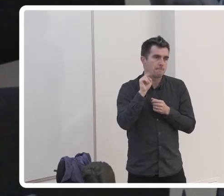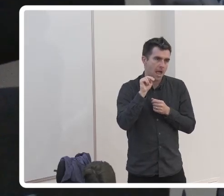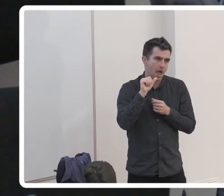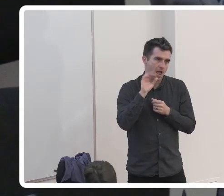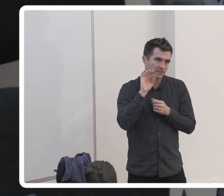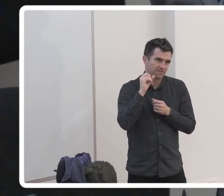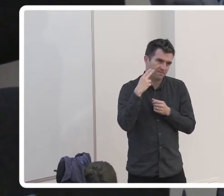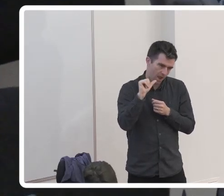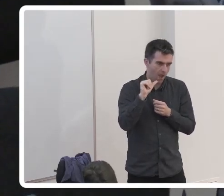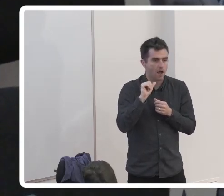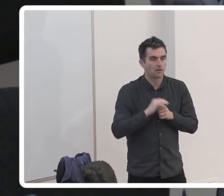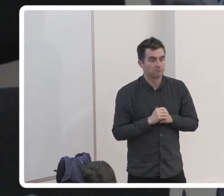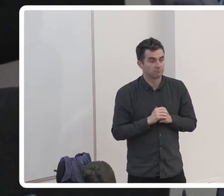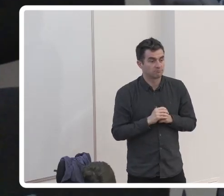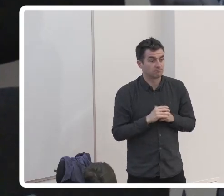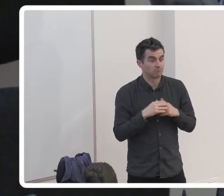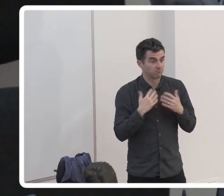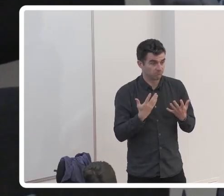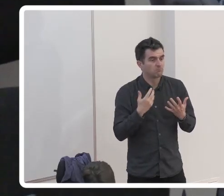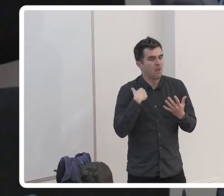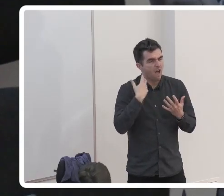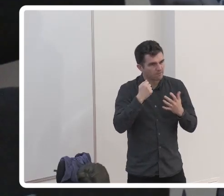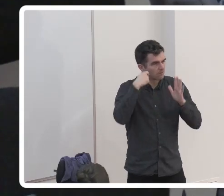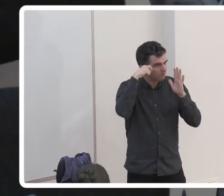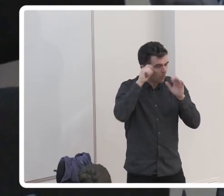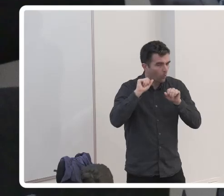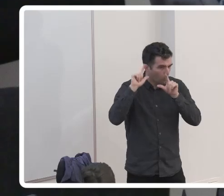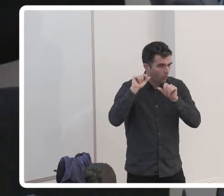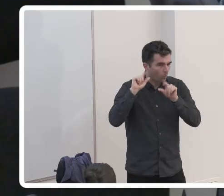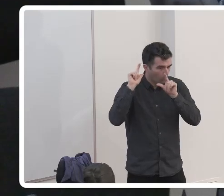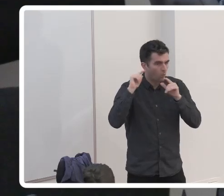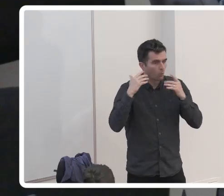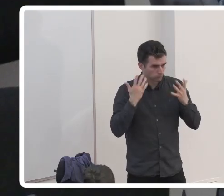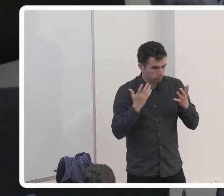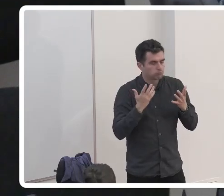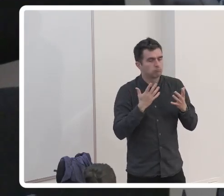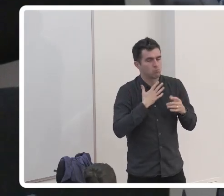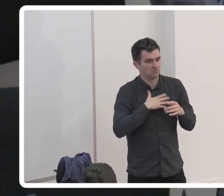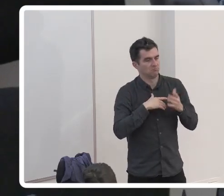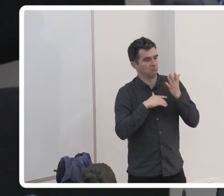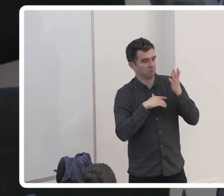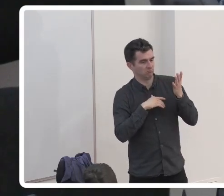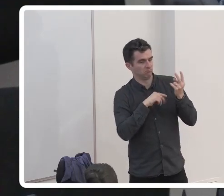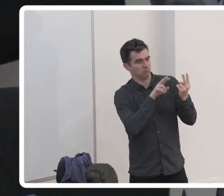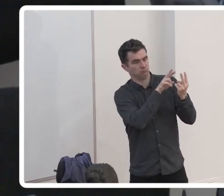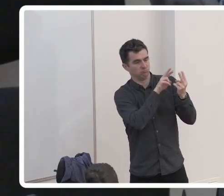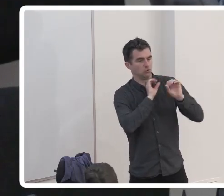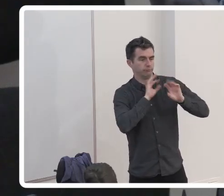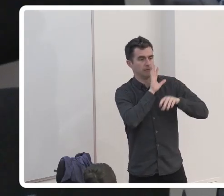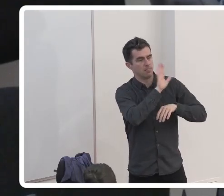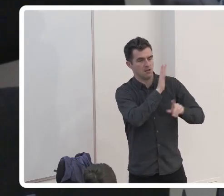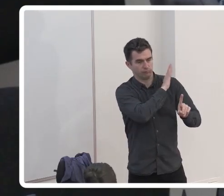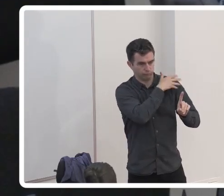leaving the institution, I lived in a community-based support housing program in Zagreb, Croatia. Since April the